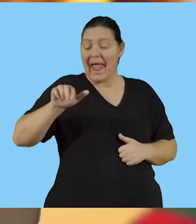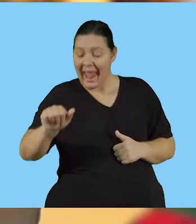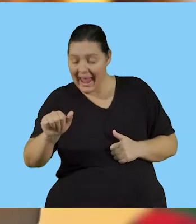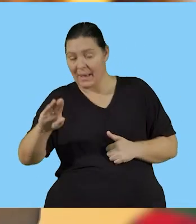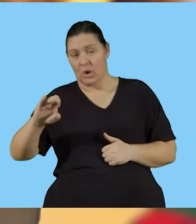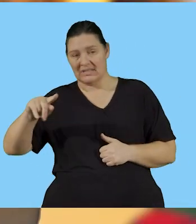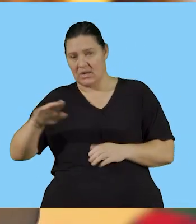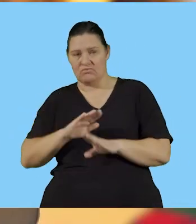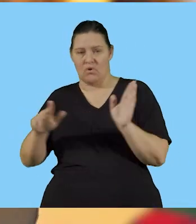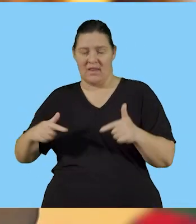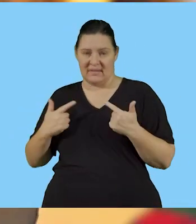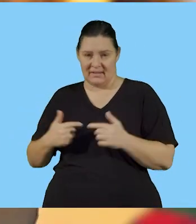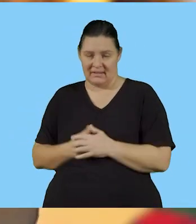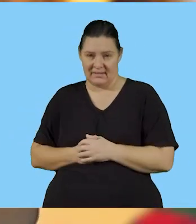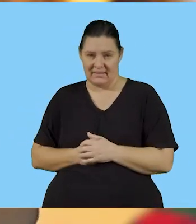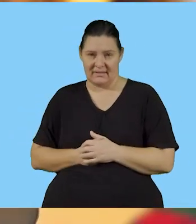abiotic, not living.